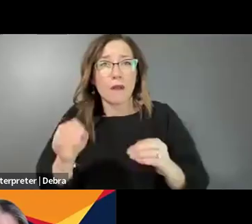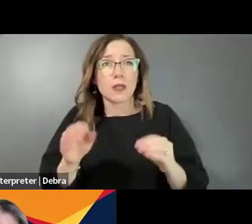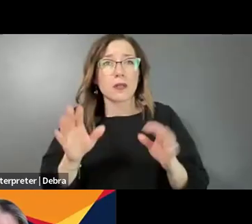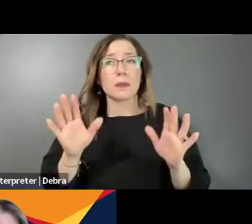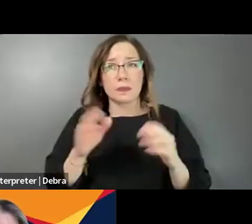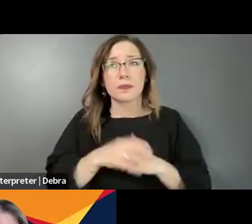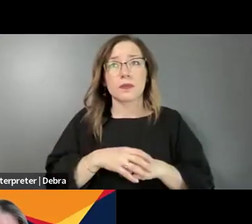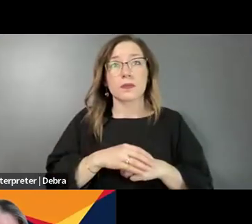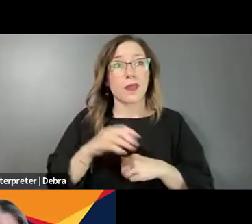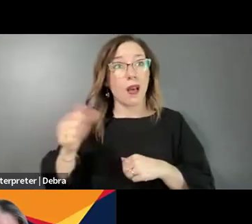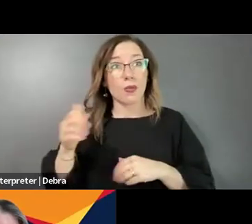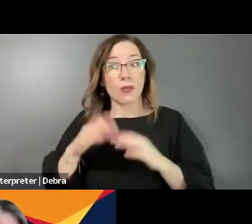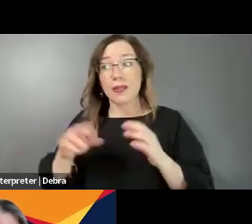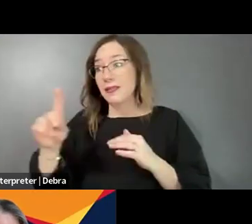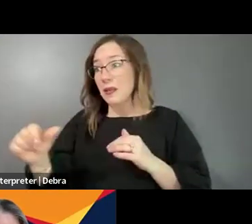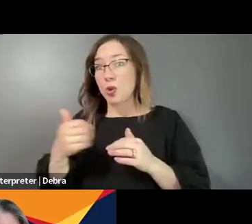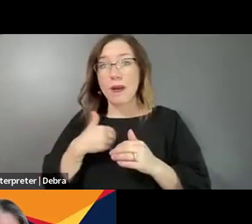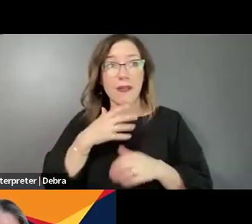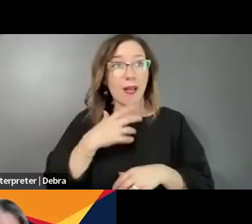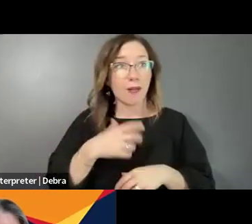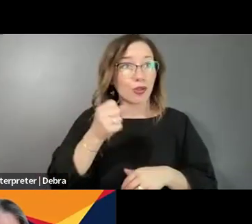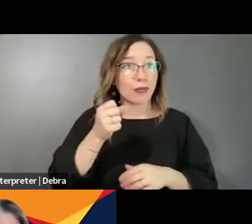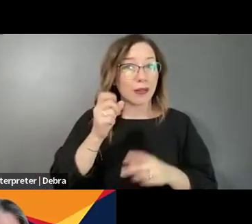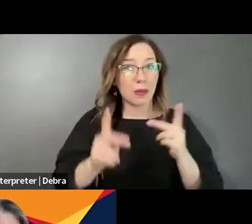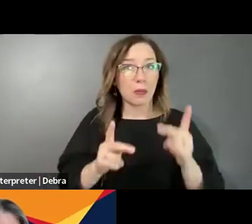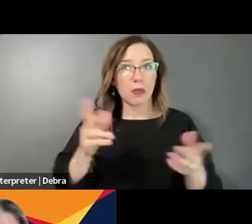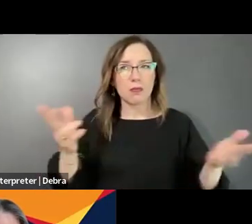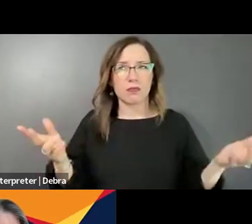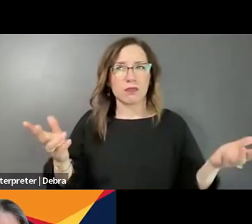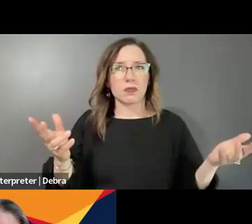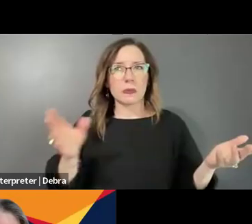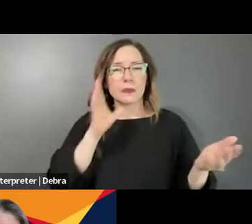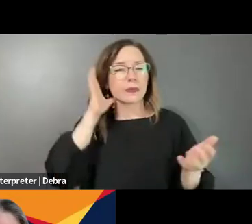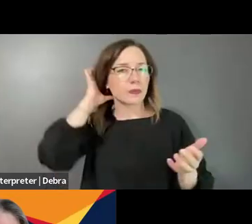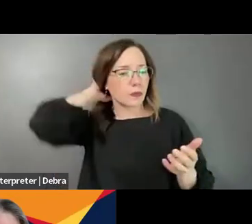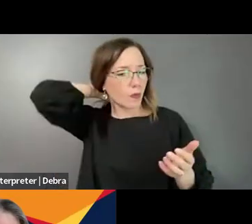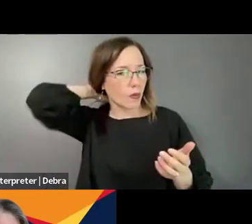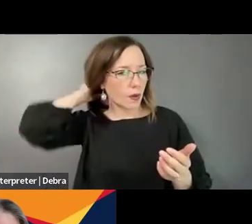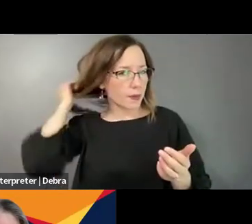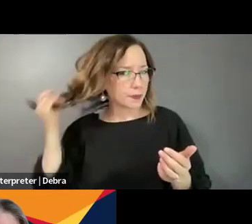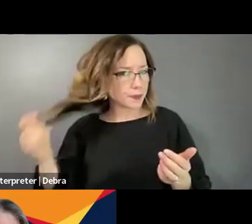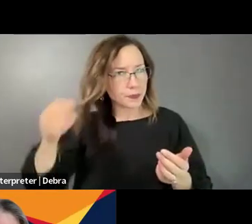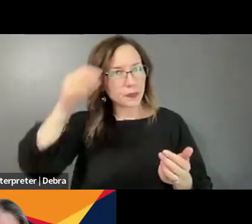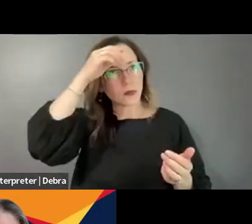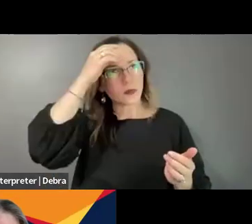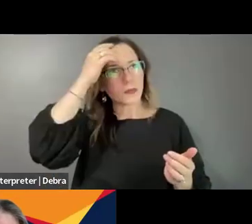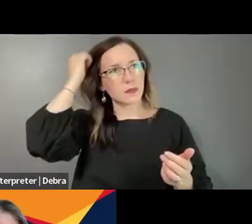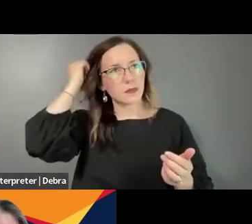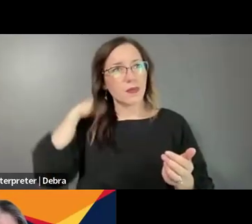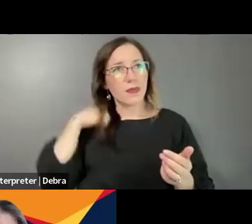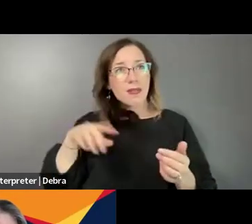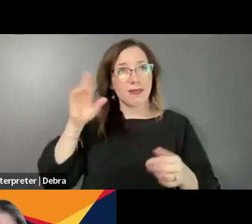besides disabled people, you have elderly people, and they could not get on that high table